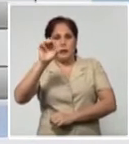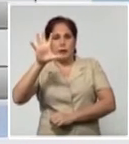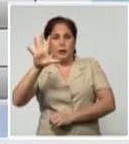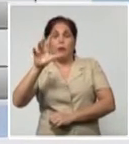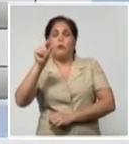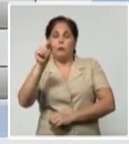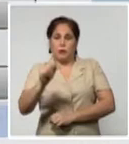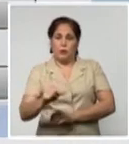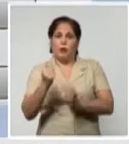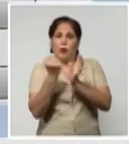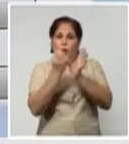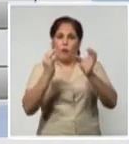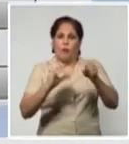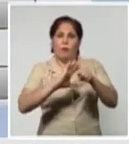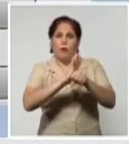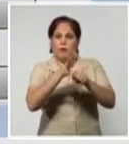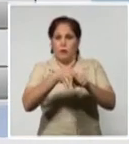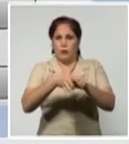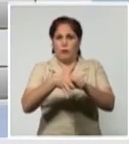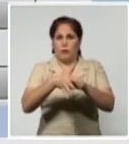8,457,305 confirmed cases,